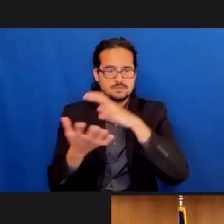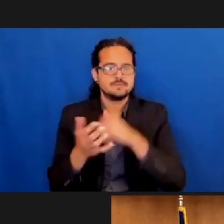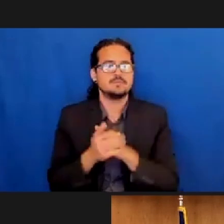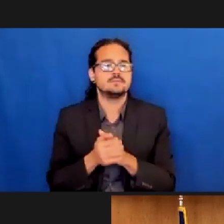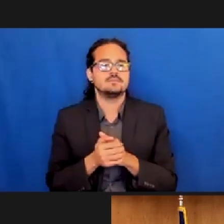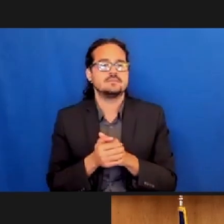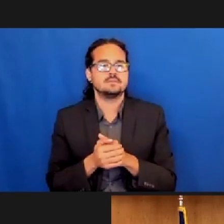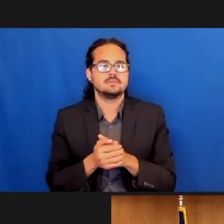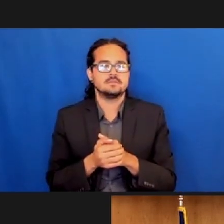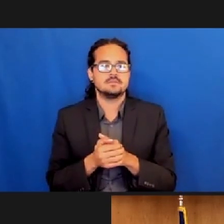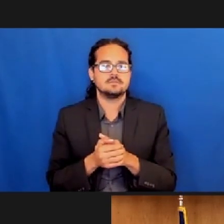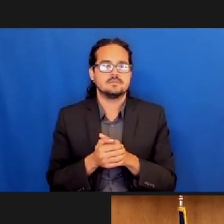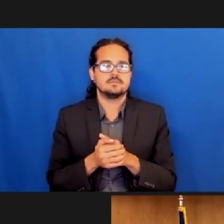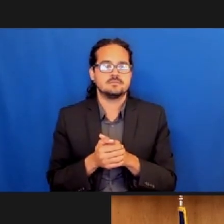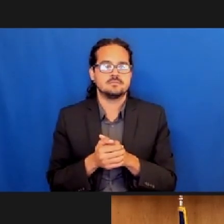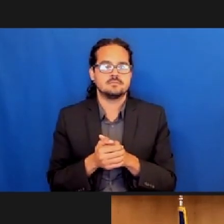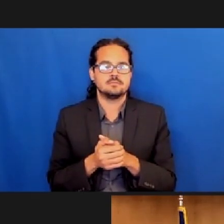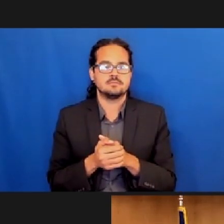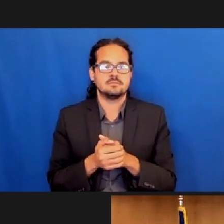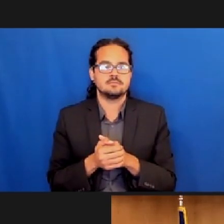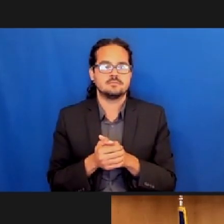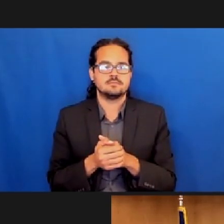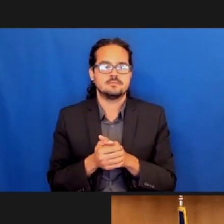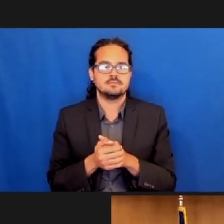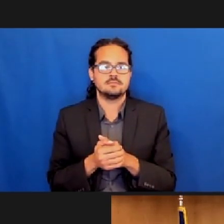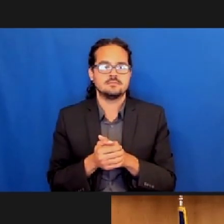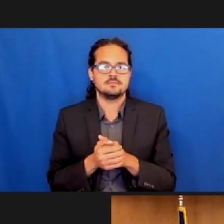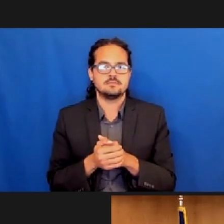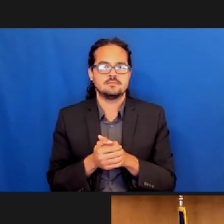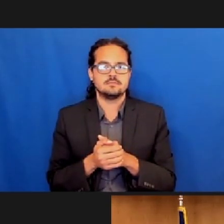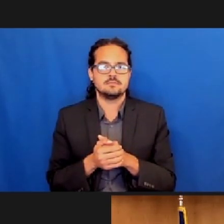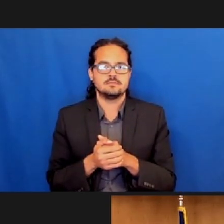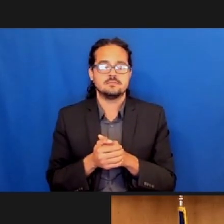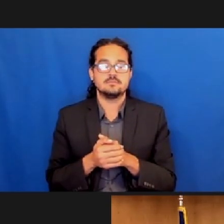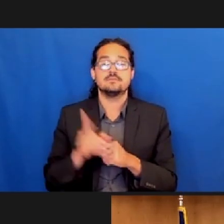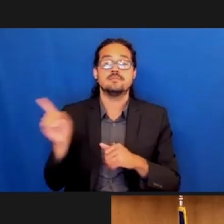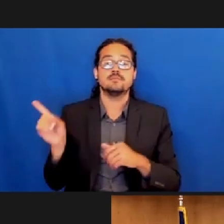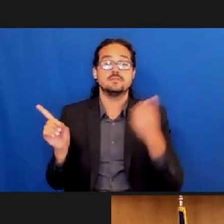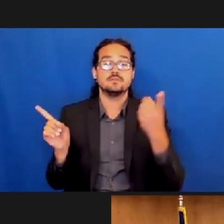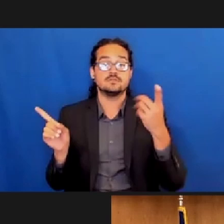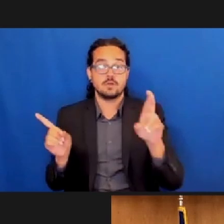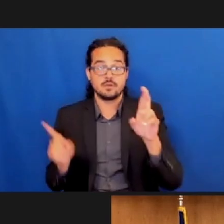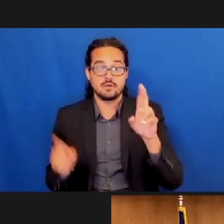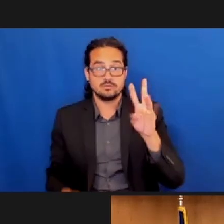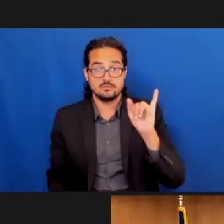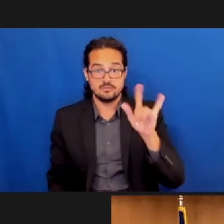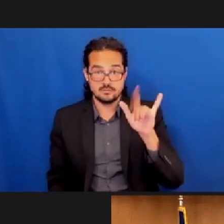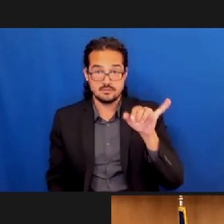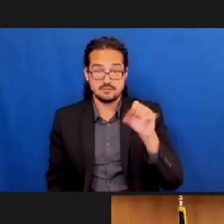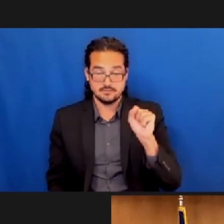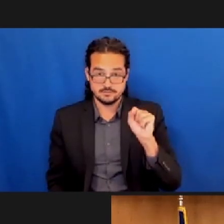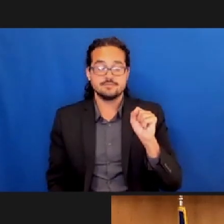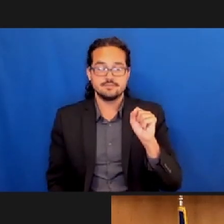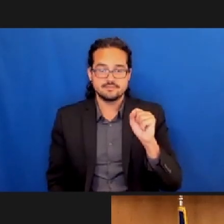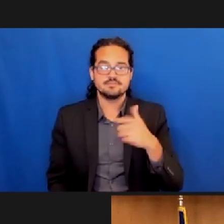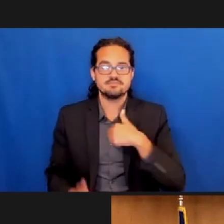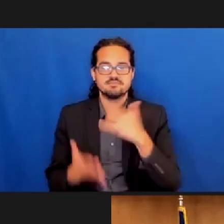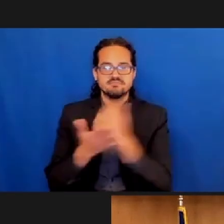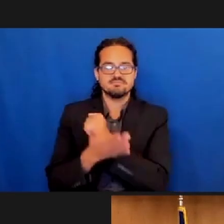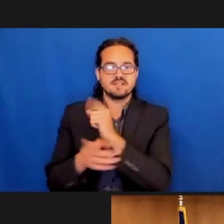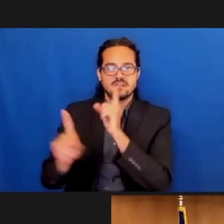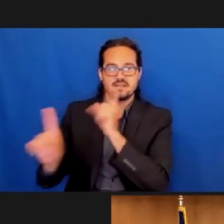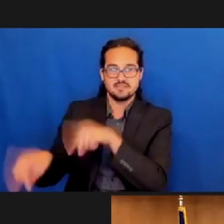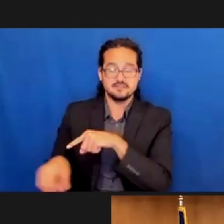Yeah, I can start. So the state does not indicate the method by which you determine vaccination